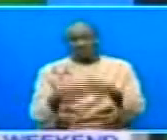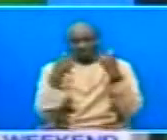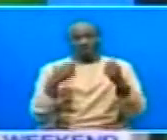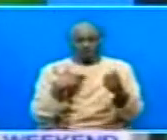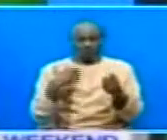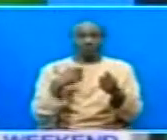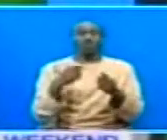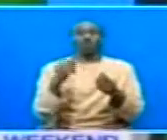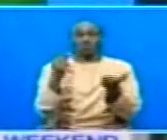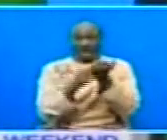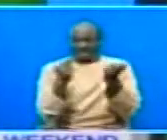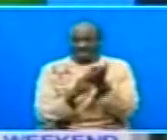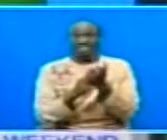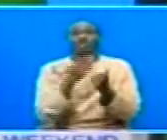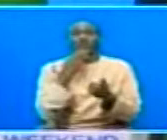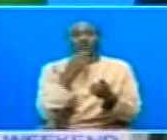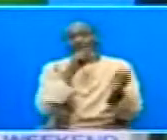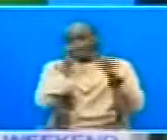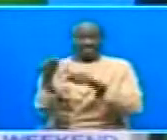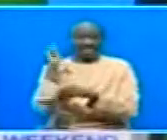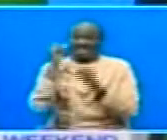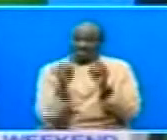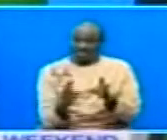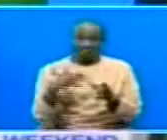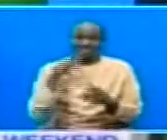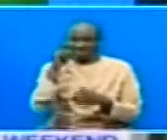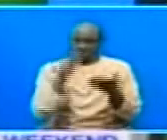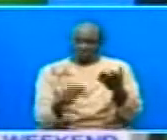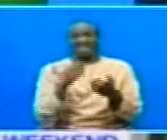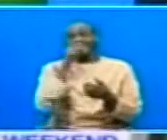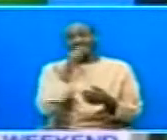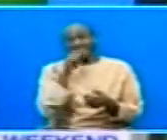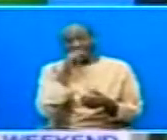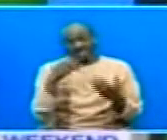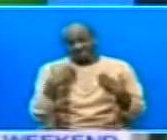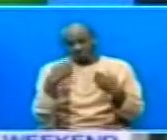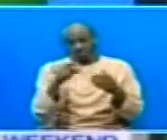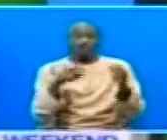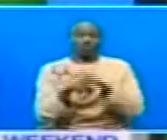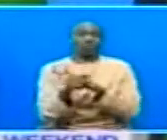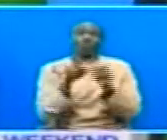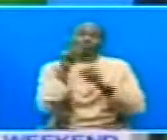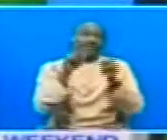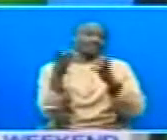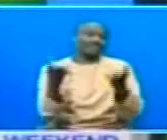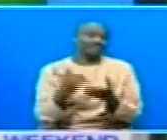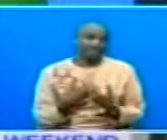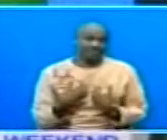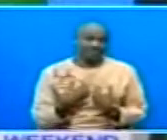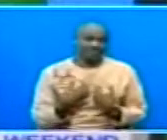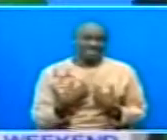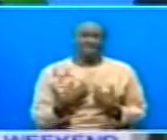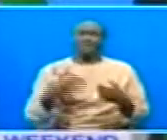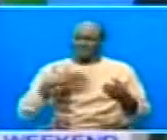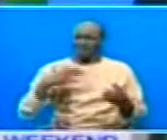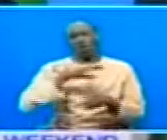Ugandan exports of sugar to Kenya. I see the inhibition of Tanzanian maize entering Kenya through Isbenia. Every